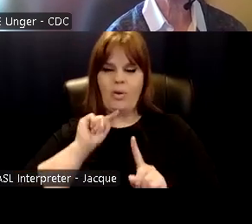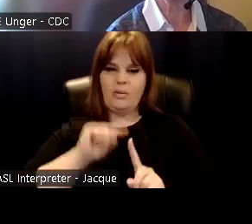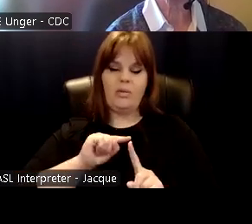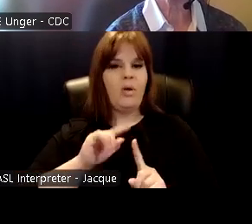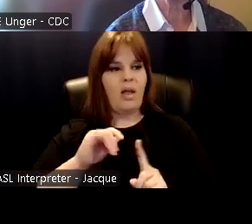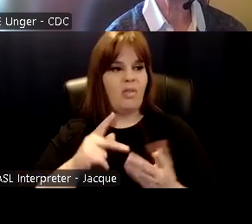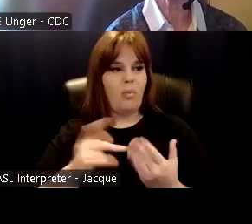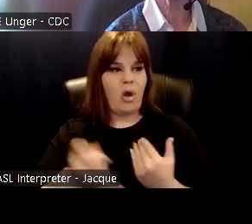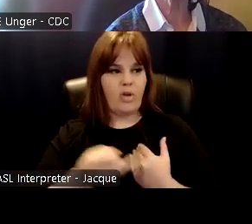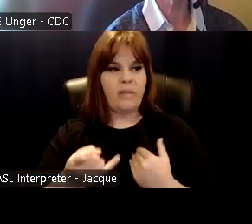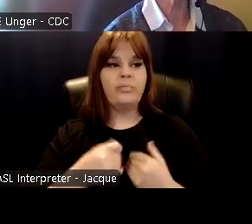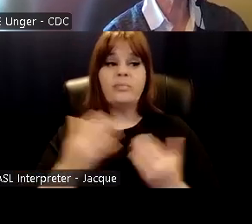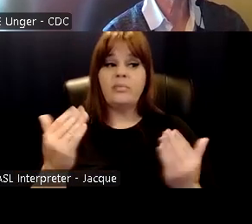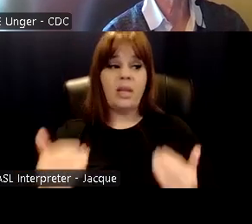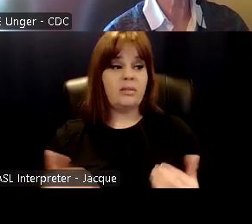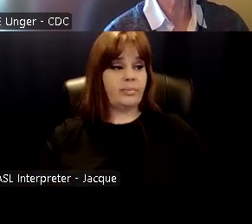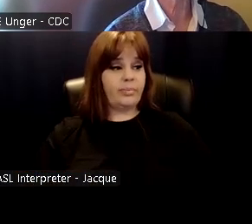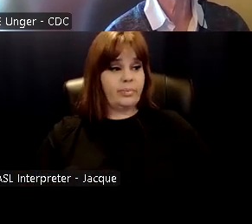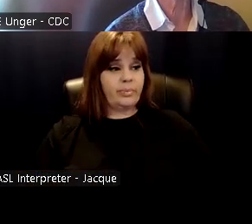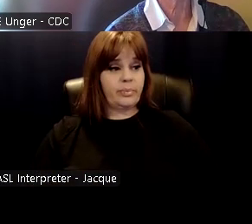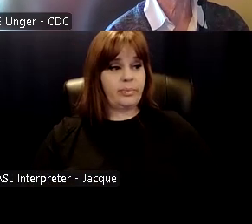the next slide.